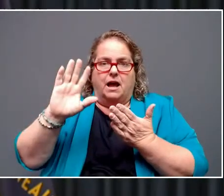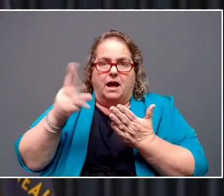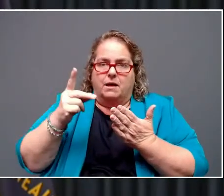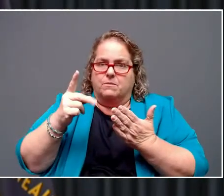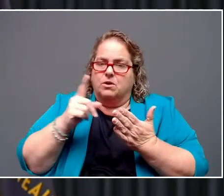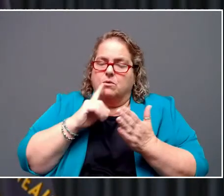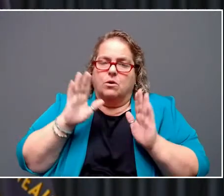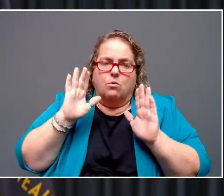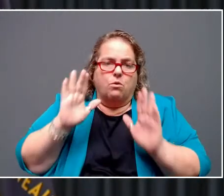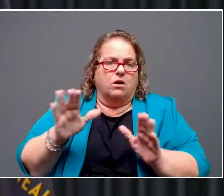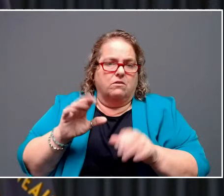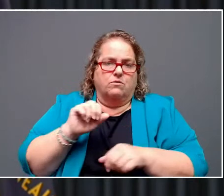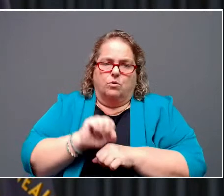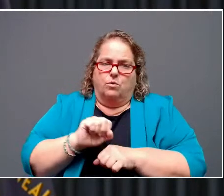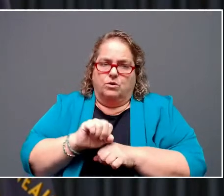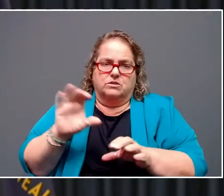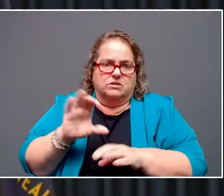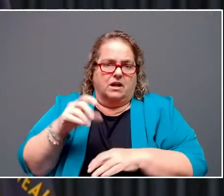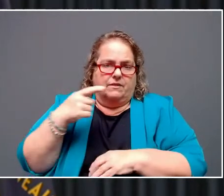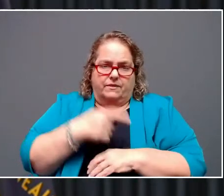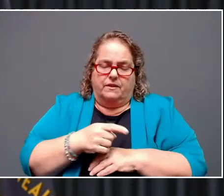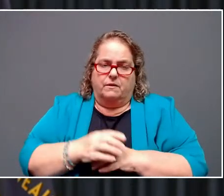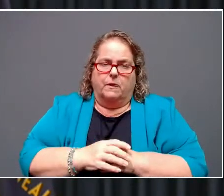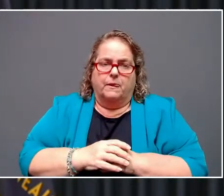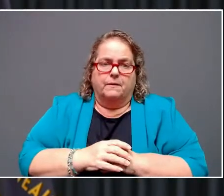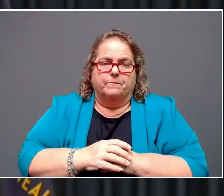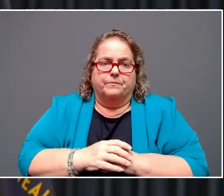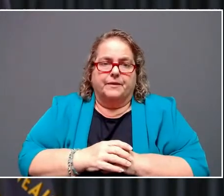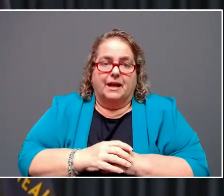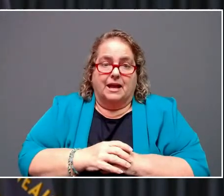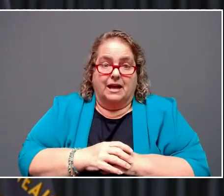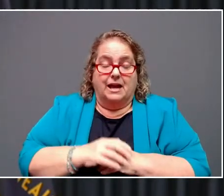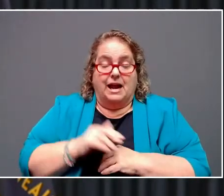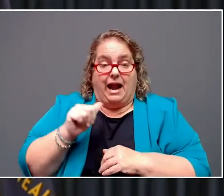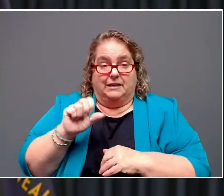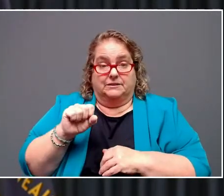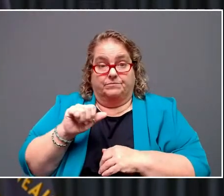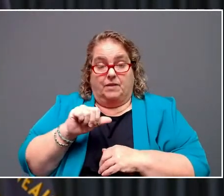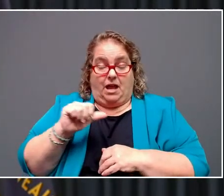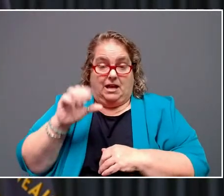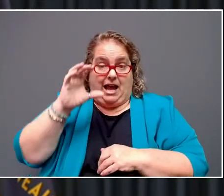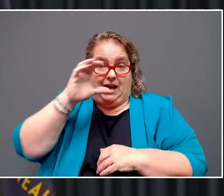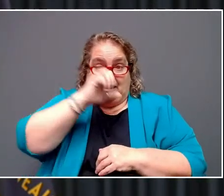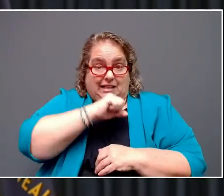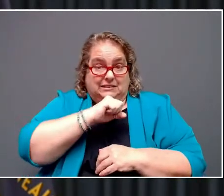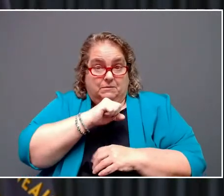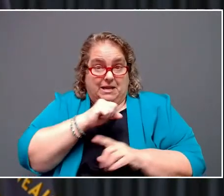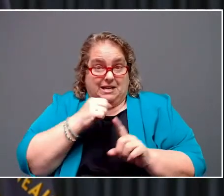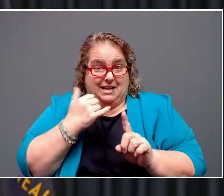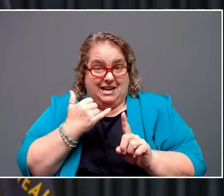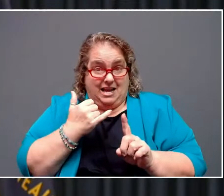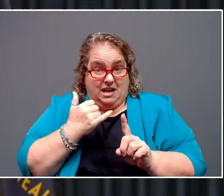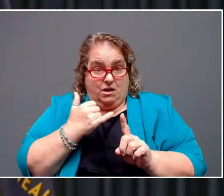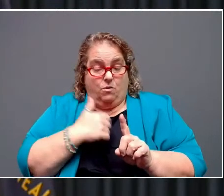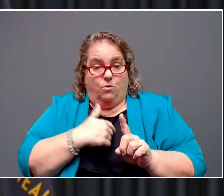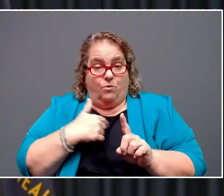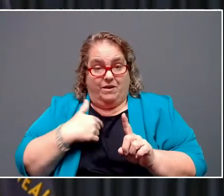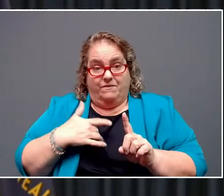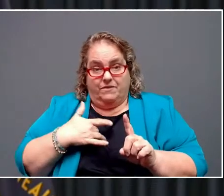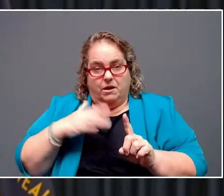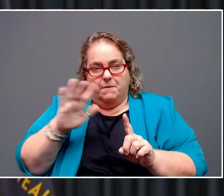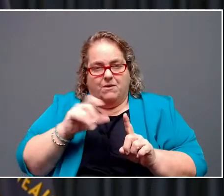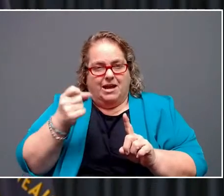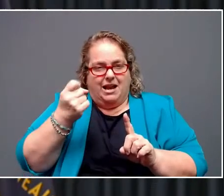done out there. As an estimate, we believe right now about